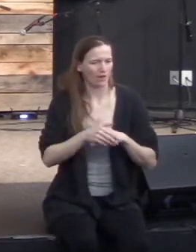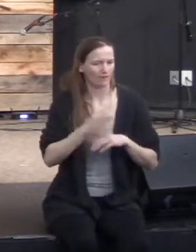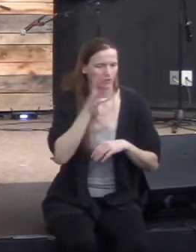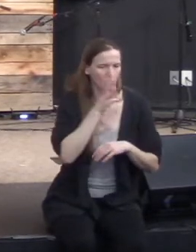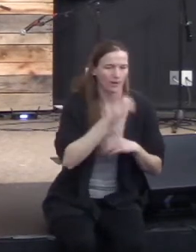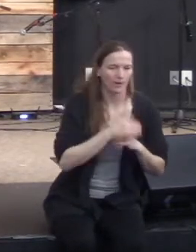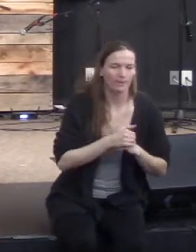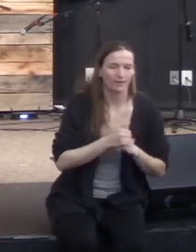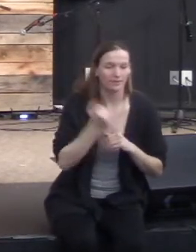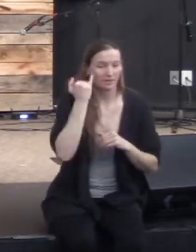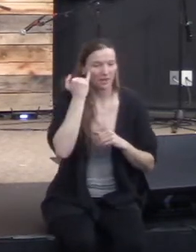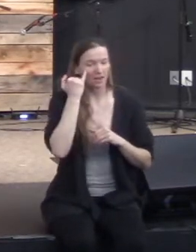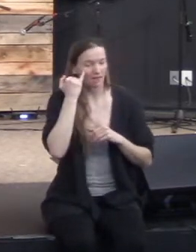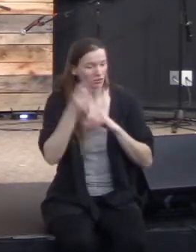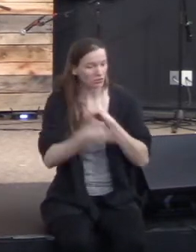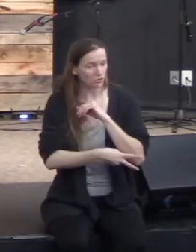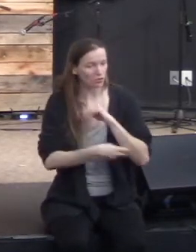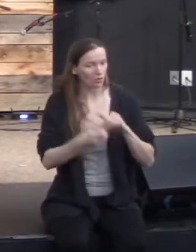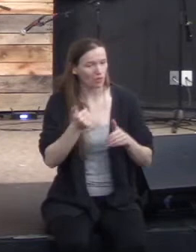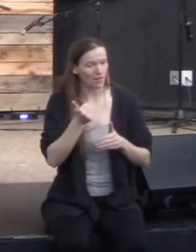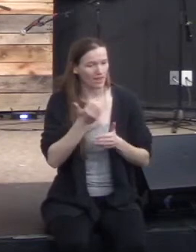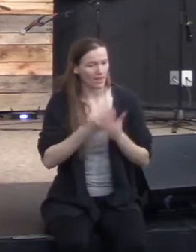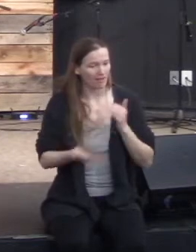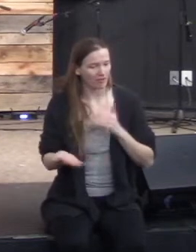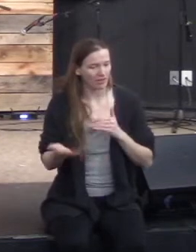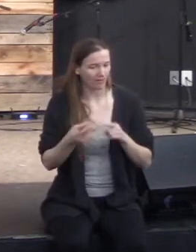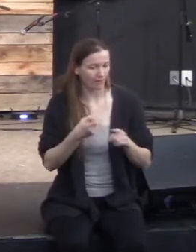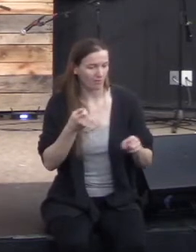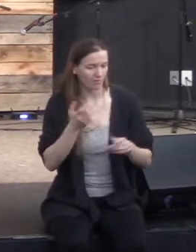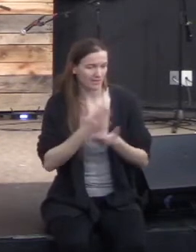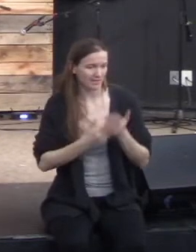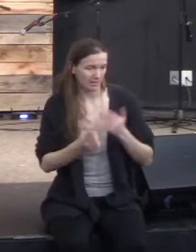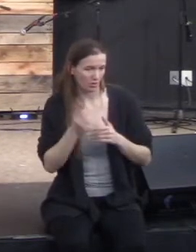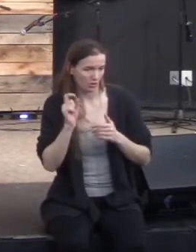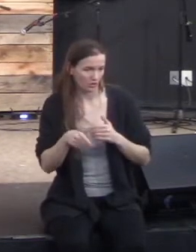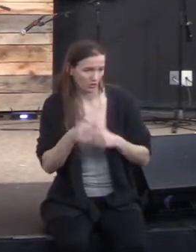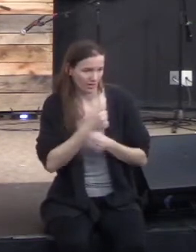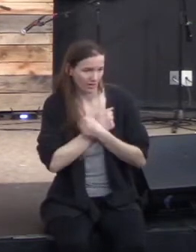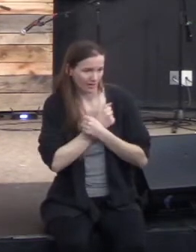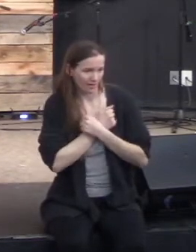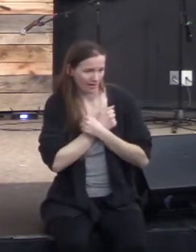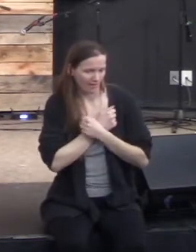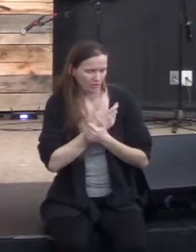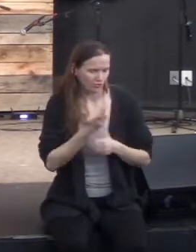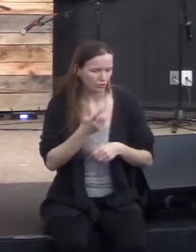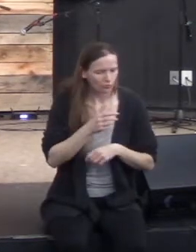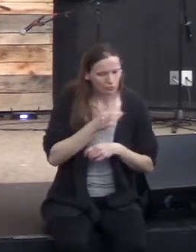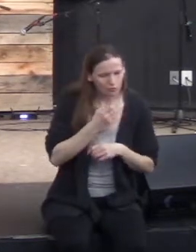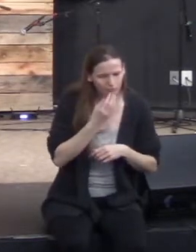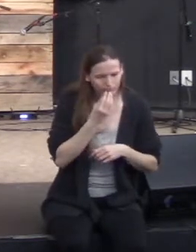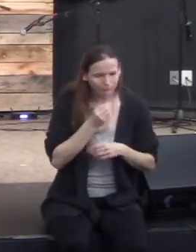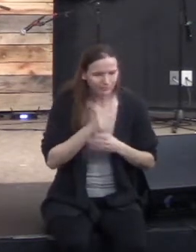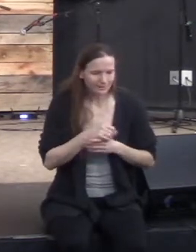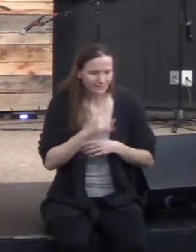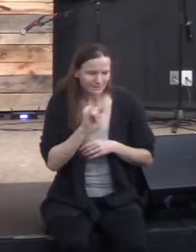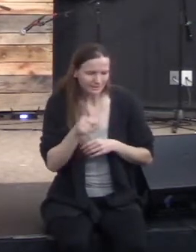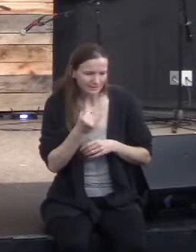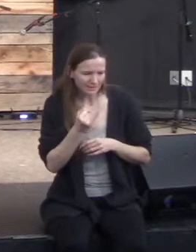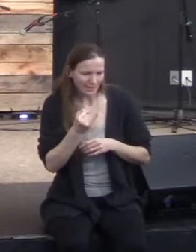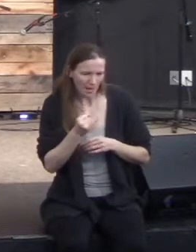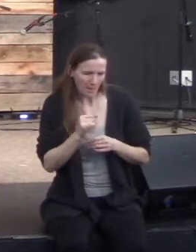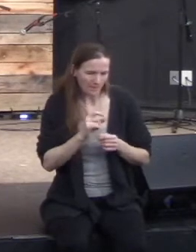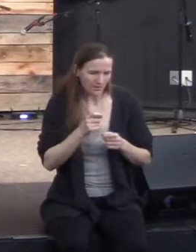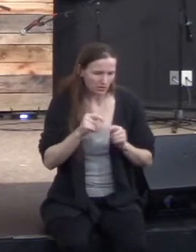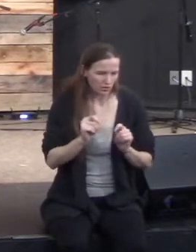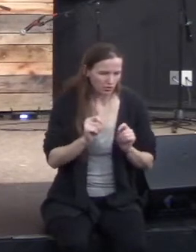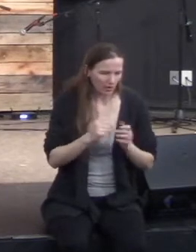love, you know, people say, well, Jacob, look at him. He's being twisty. He's kind of sending them off, and he sends them off in